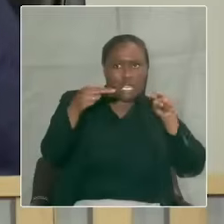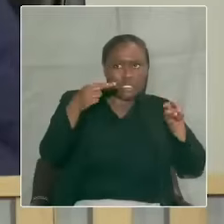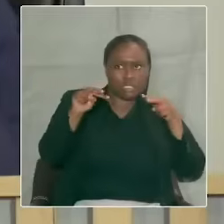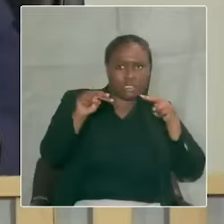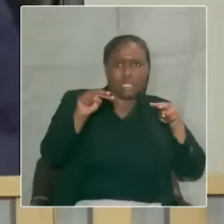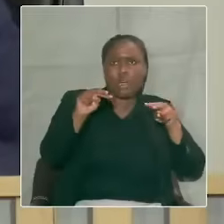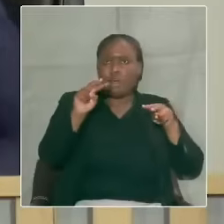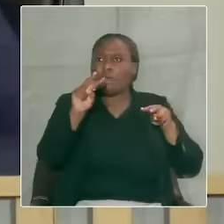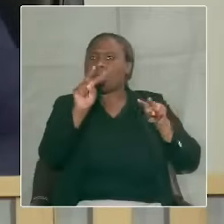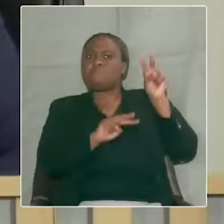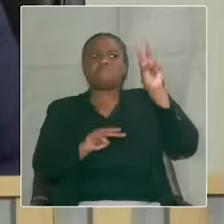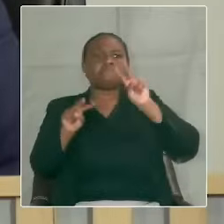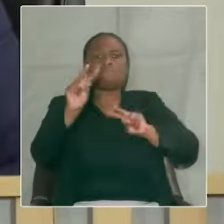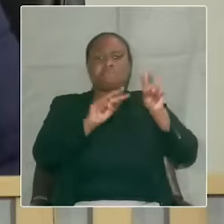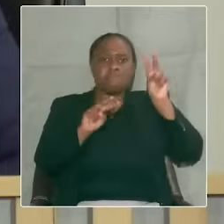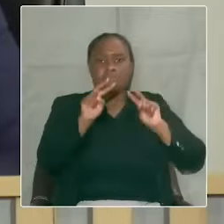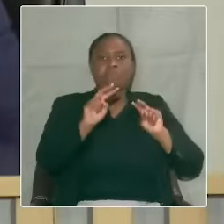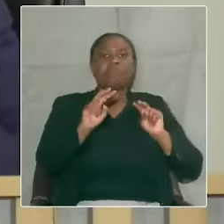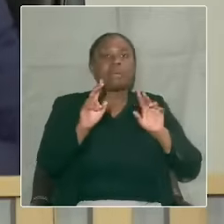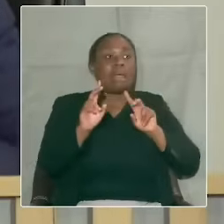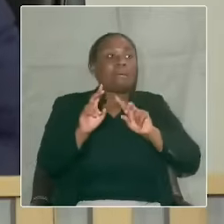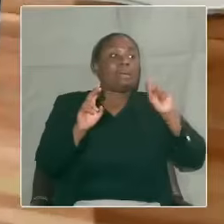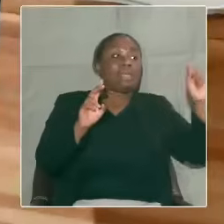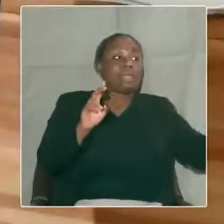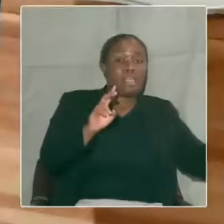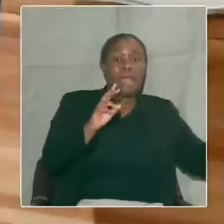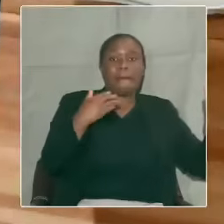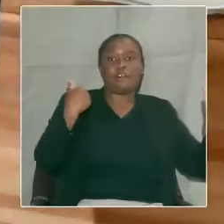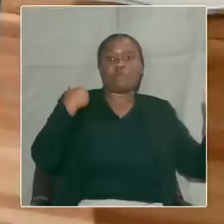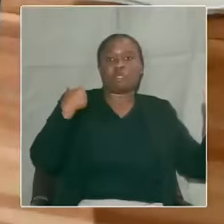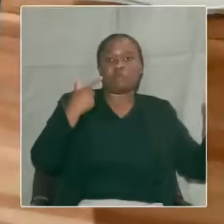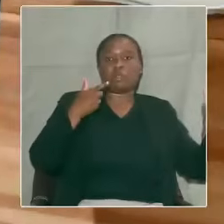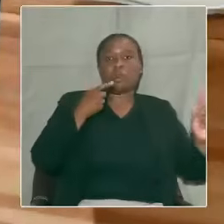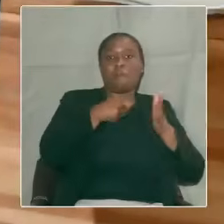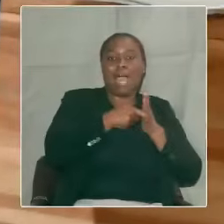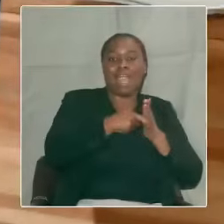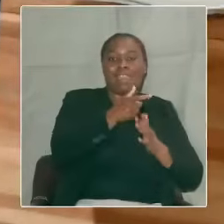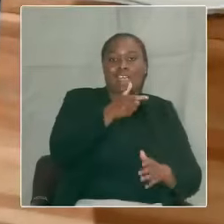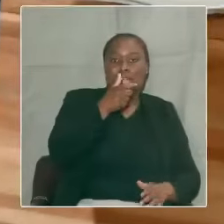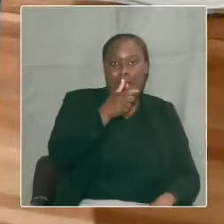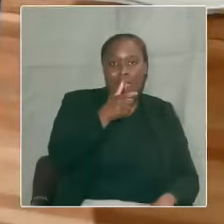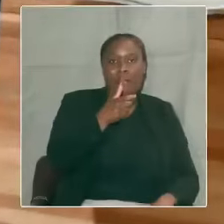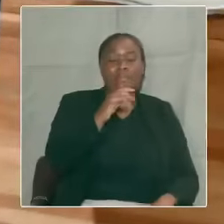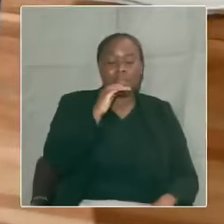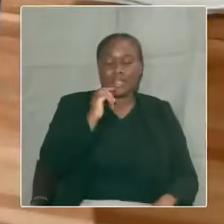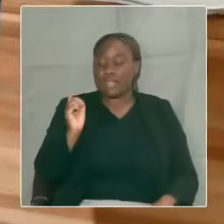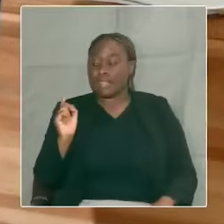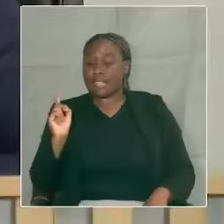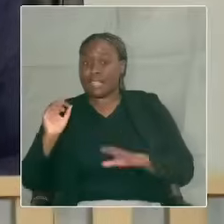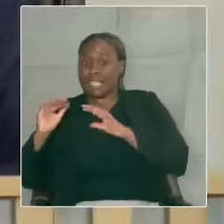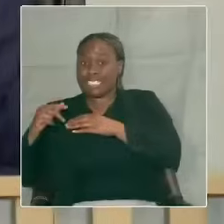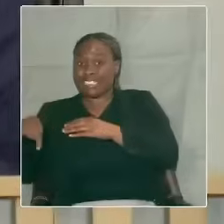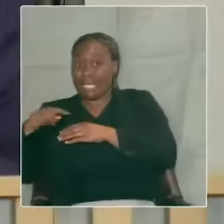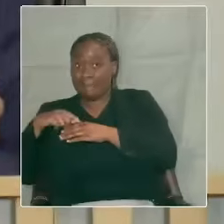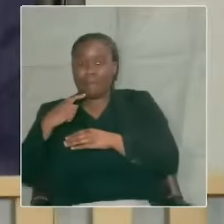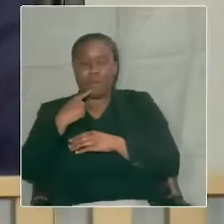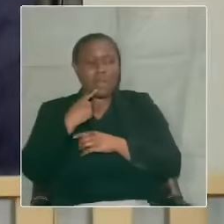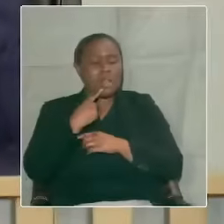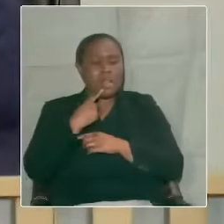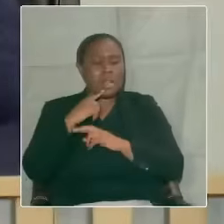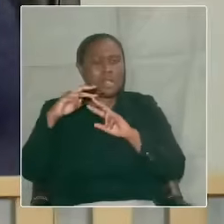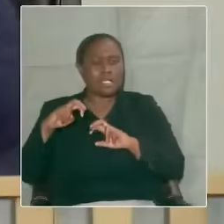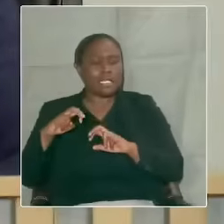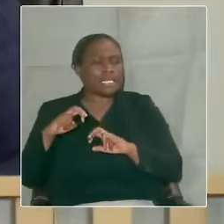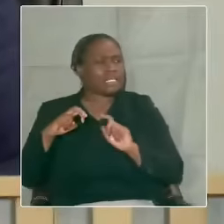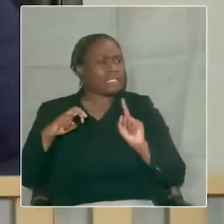the one that procure the firearm, the Ngabe, they will determine where to start, which way to move forward or